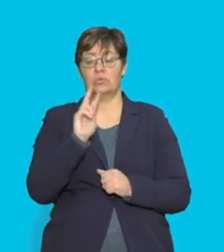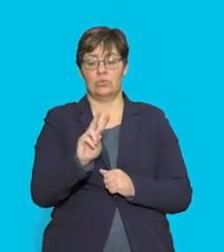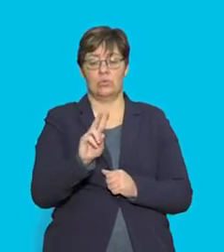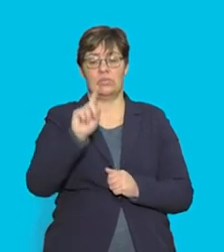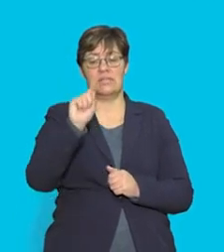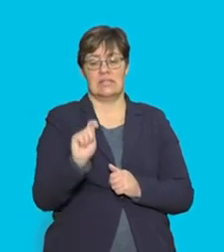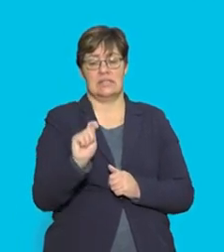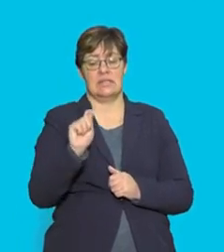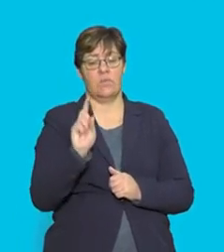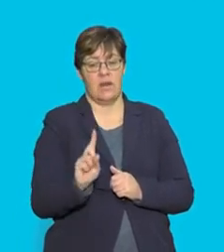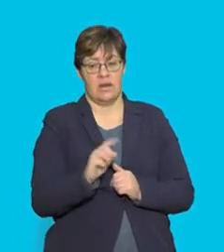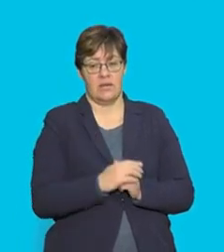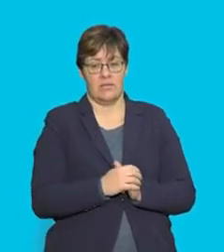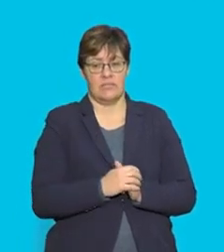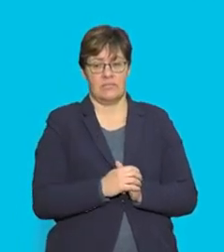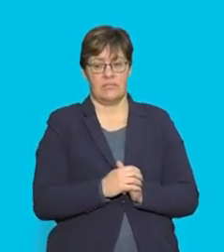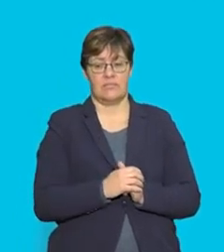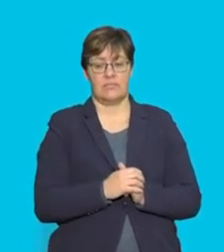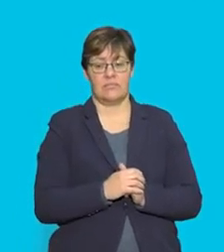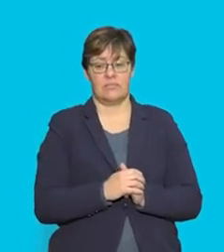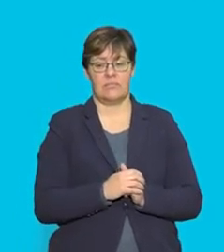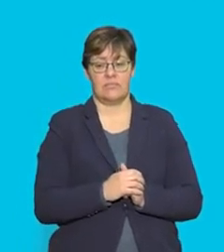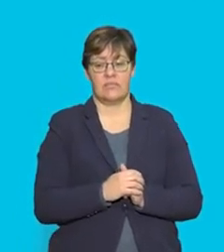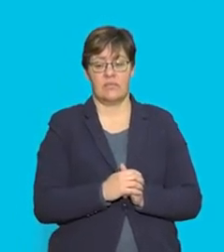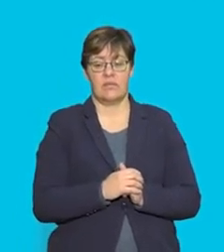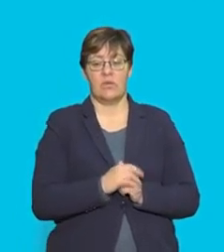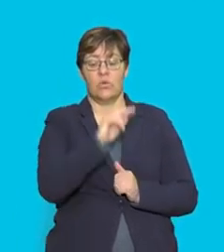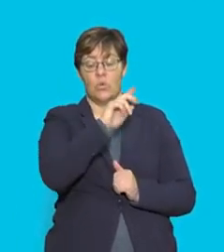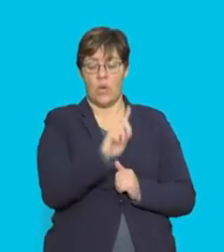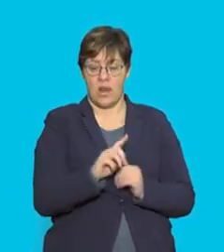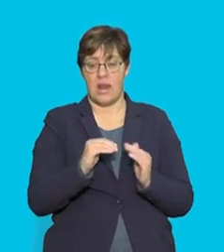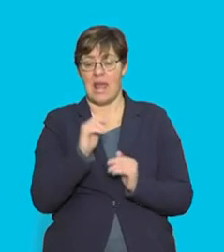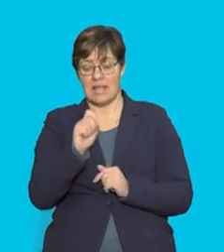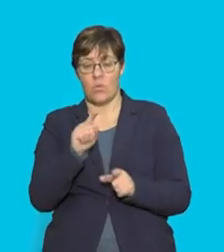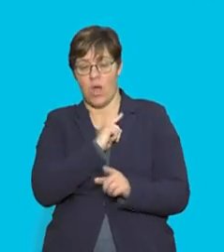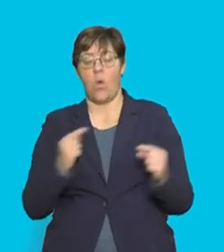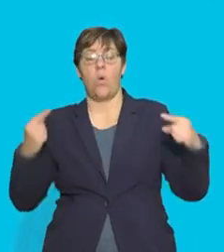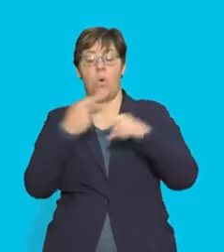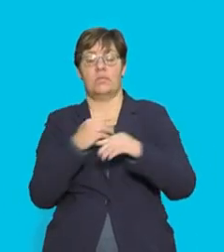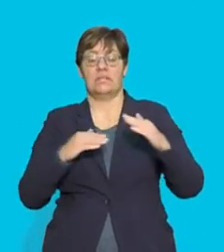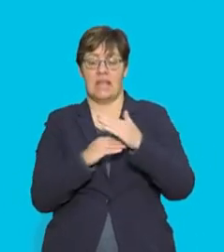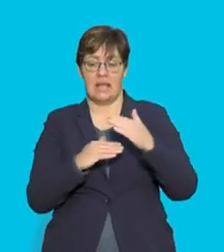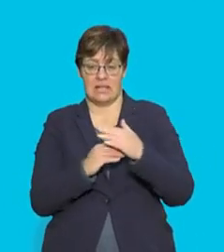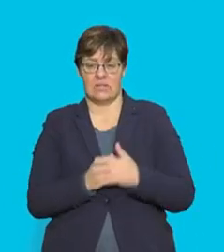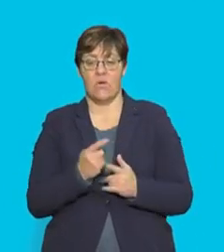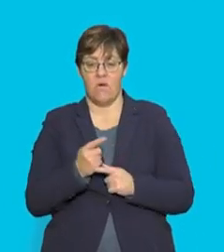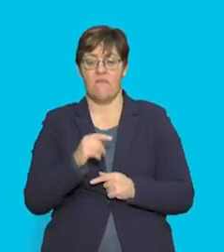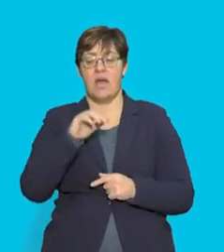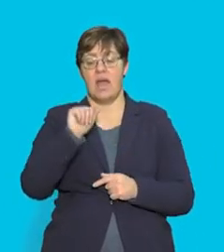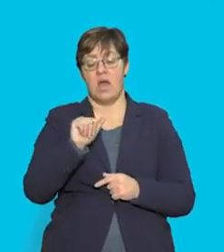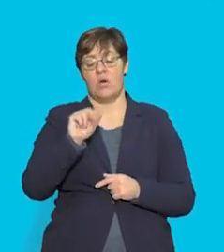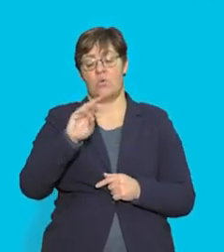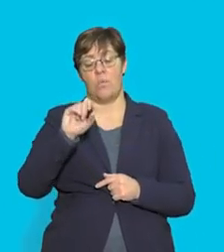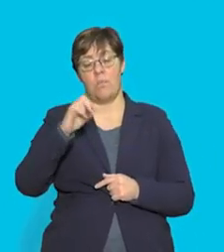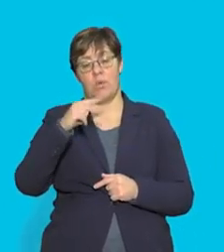to 2T1, right? U1 and S are equal because these are opposite angles of